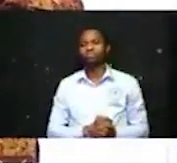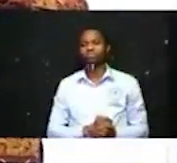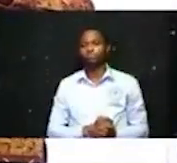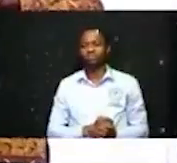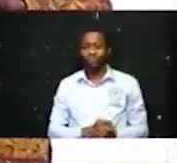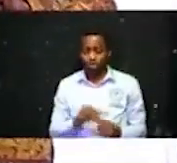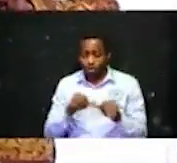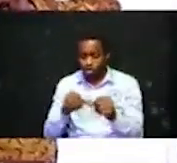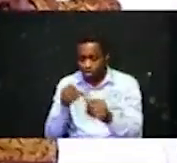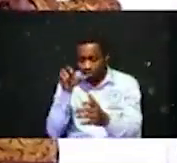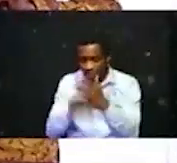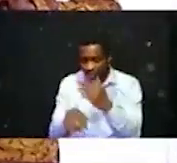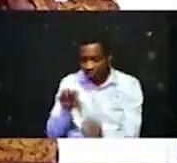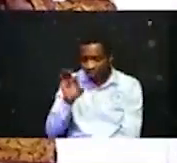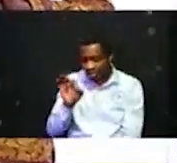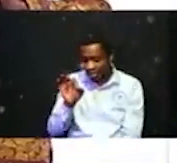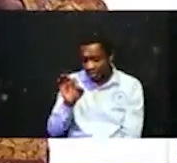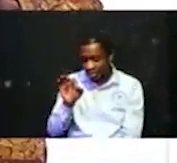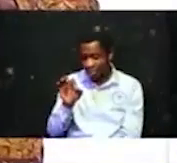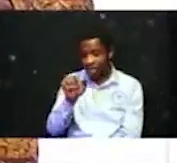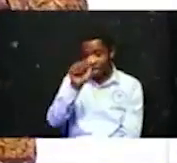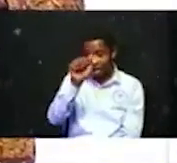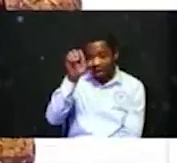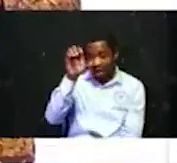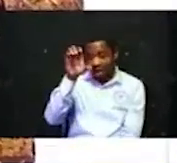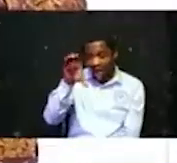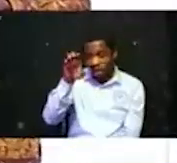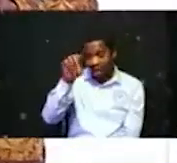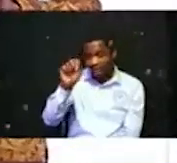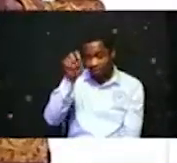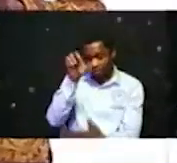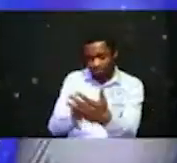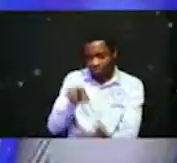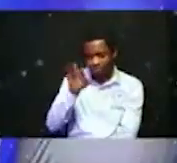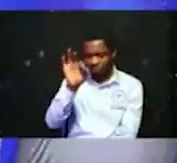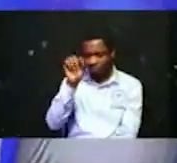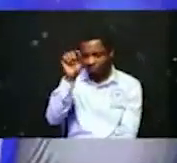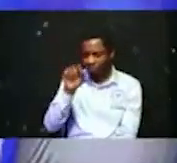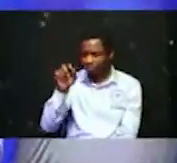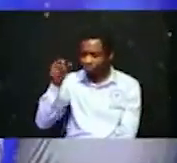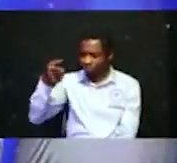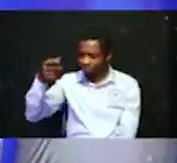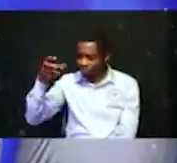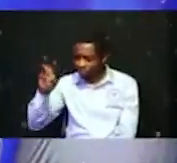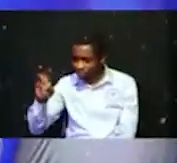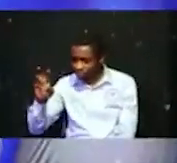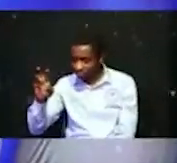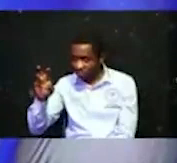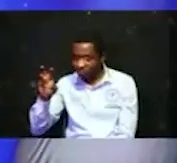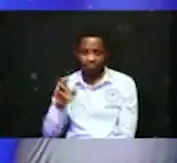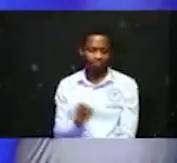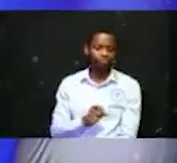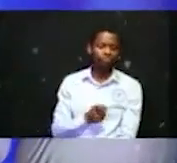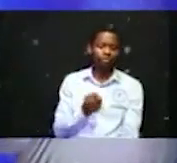9 of Acts, verse 26, the Bible reads, when he came to Jerusalem, he tried to join